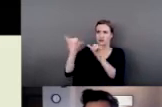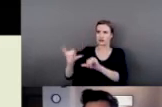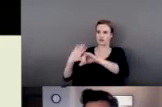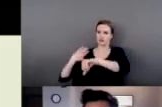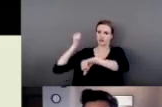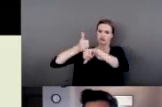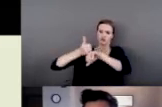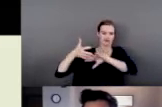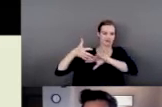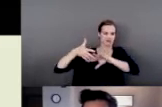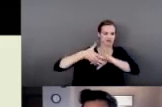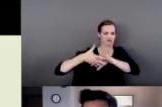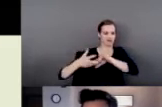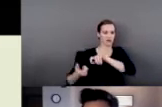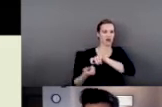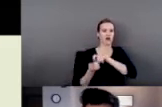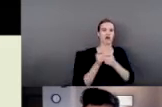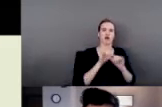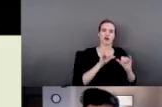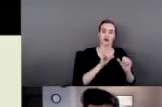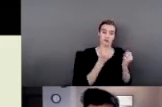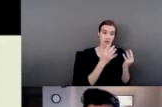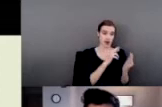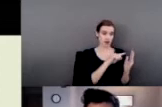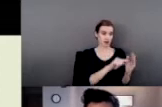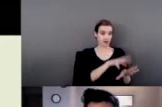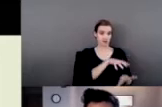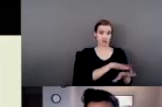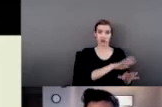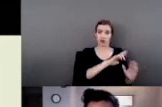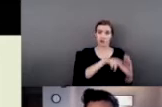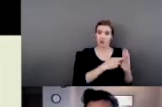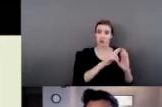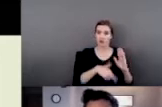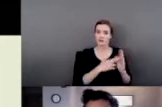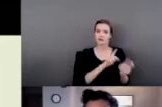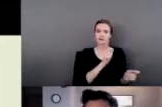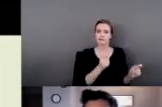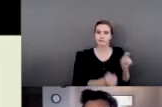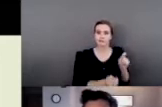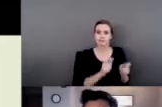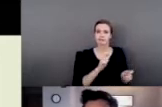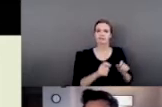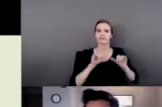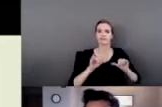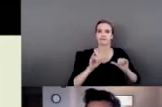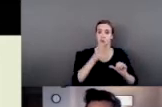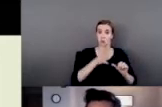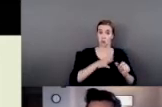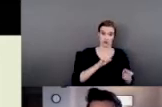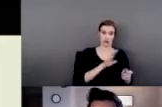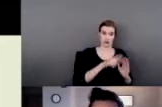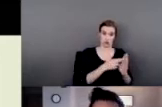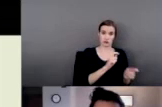for women, but also for men. With patriarchy, men are considered